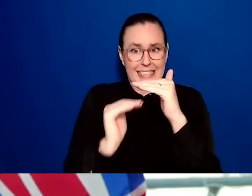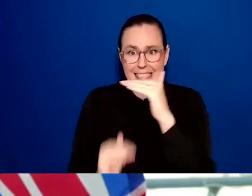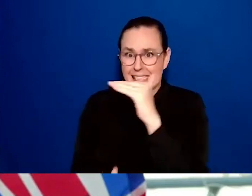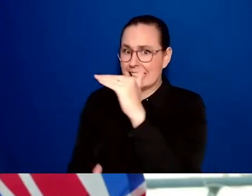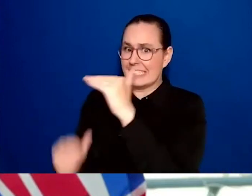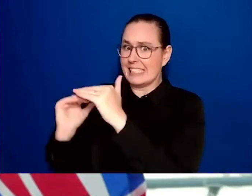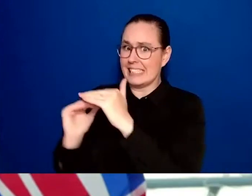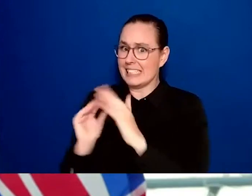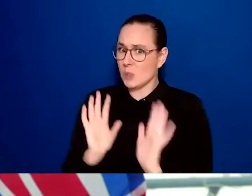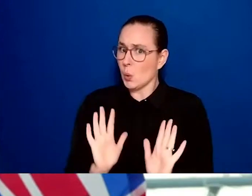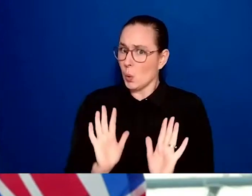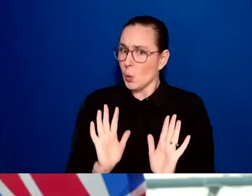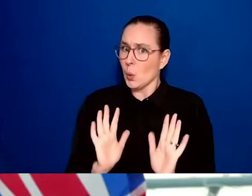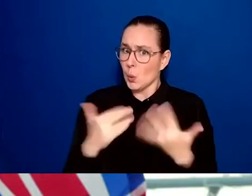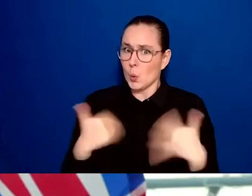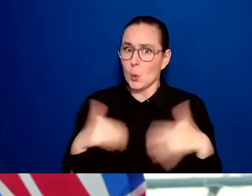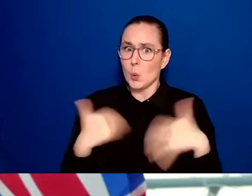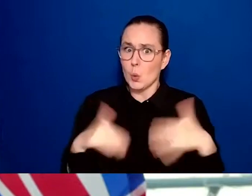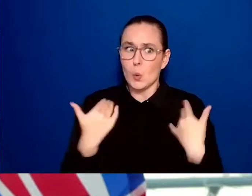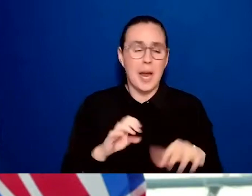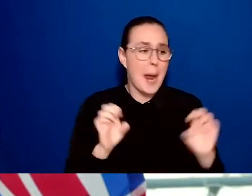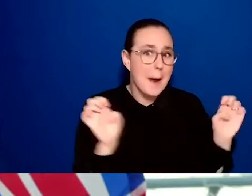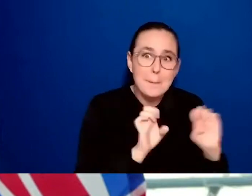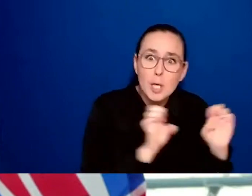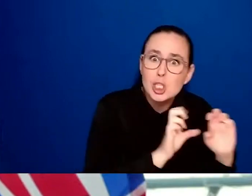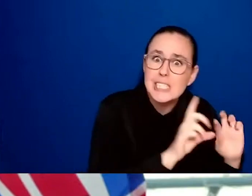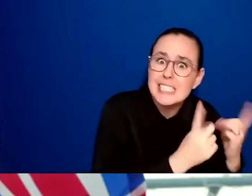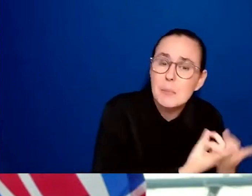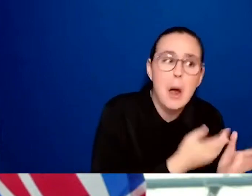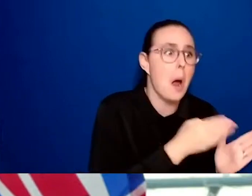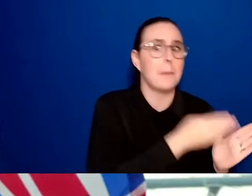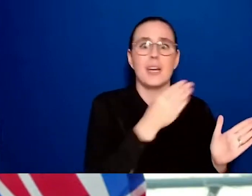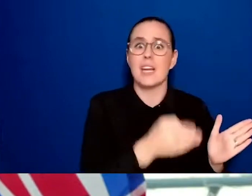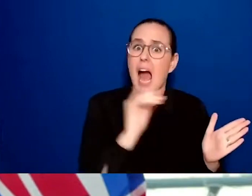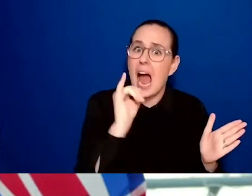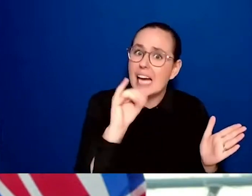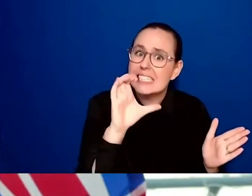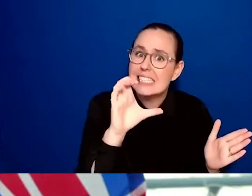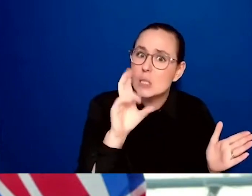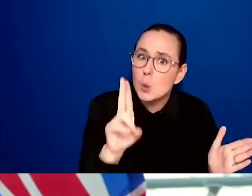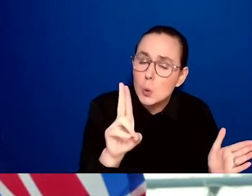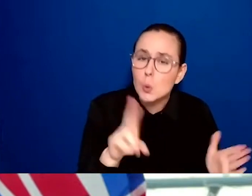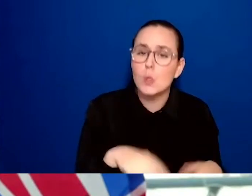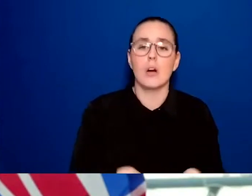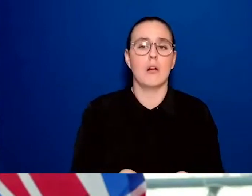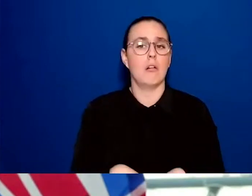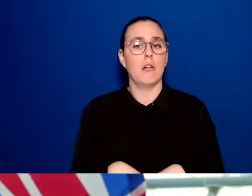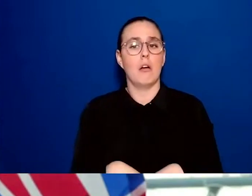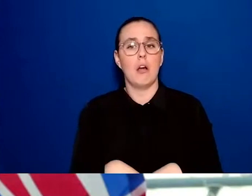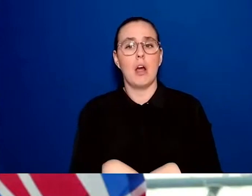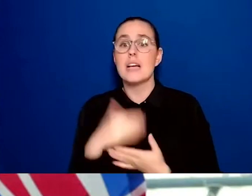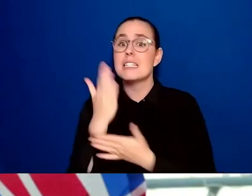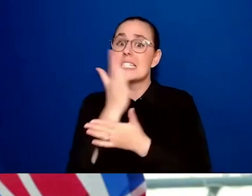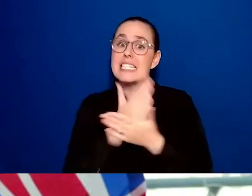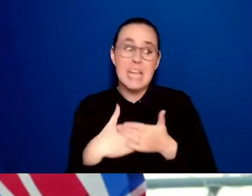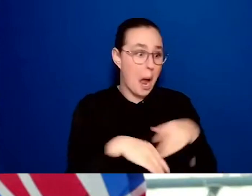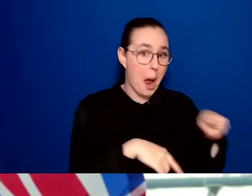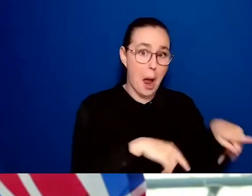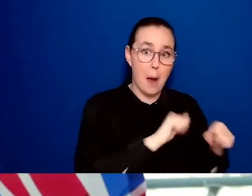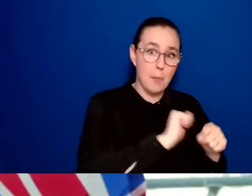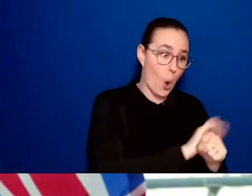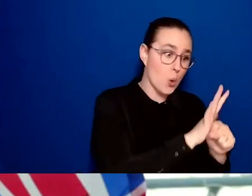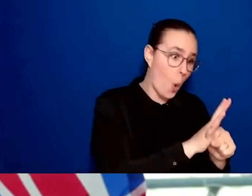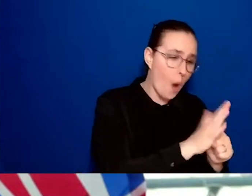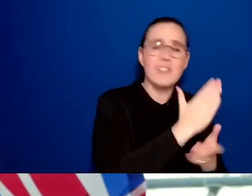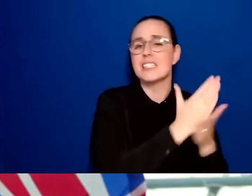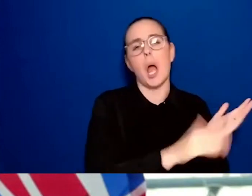not just with patients who have COVID, most of whom have not yet been vaccinated. But it also